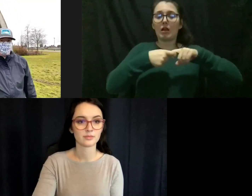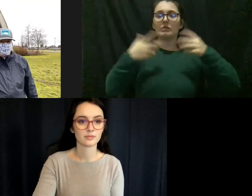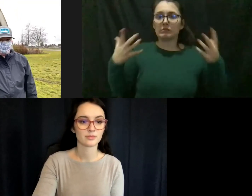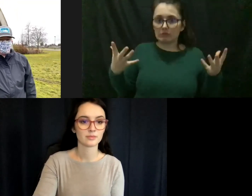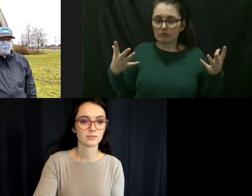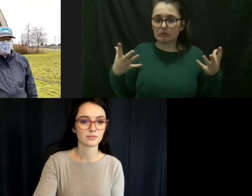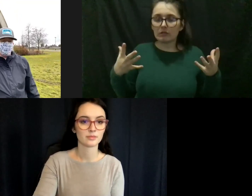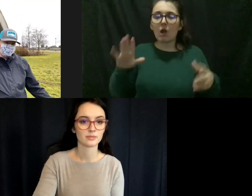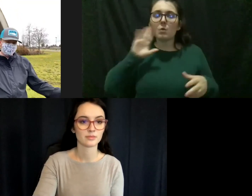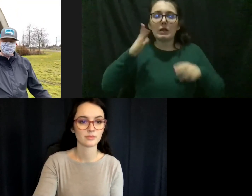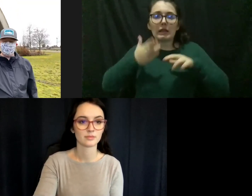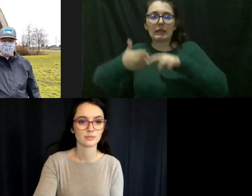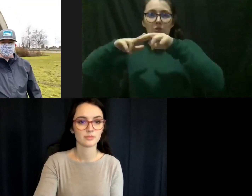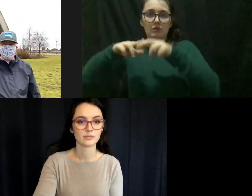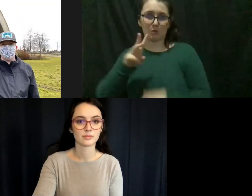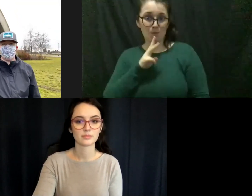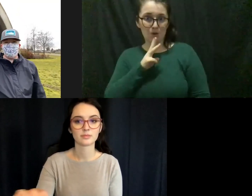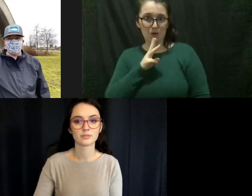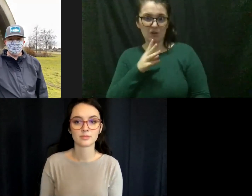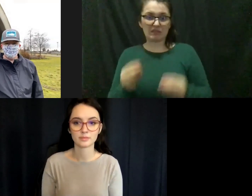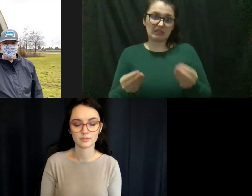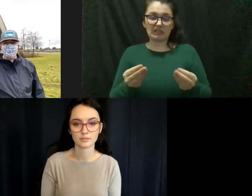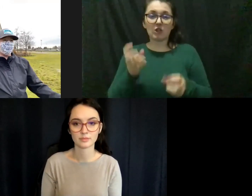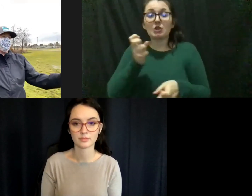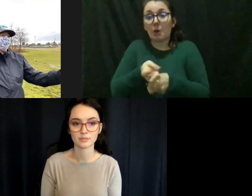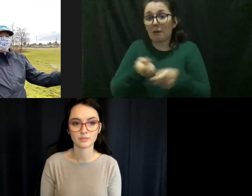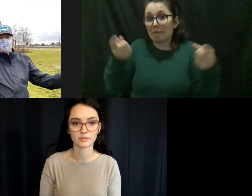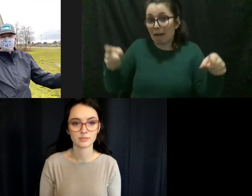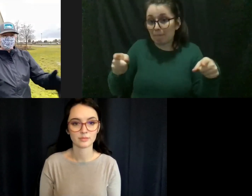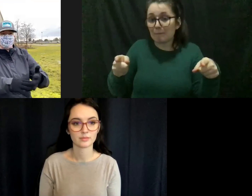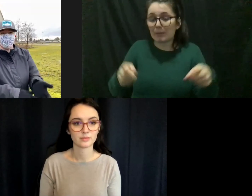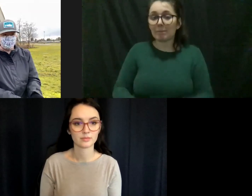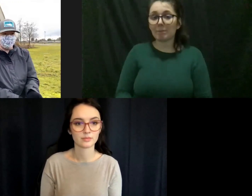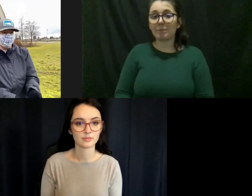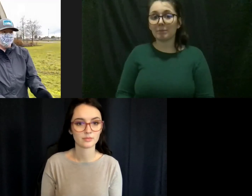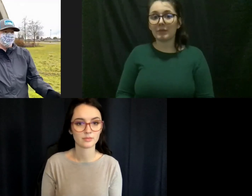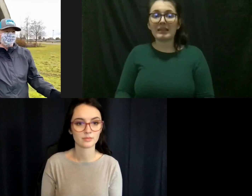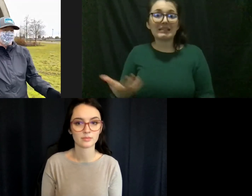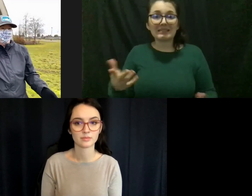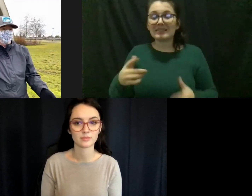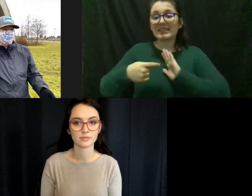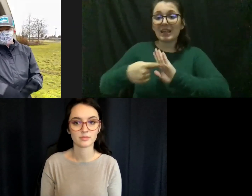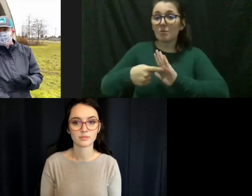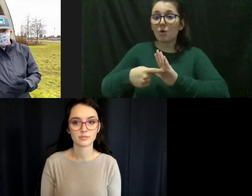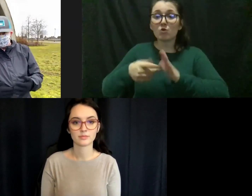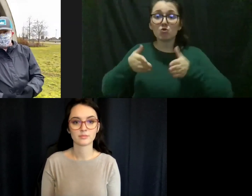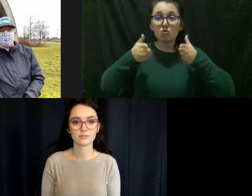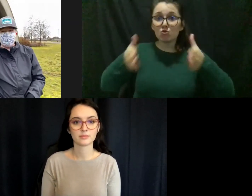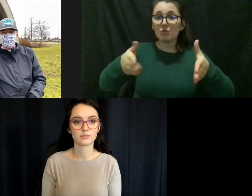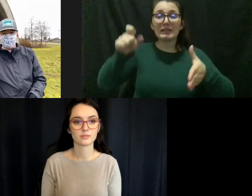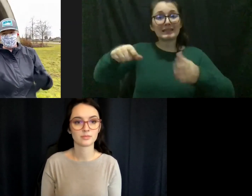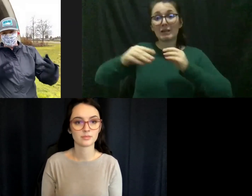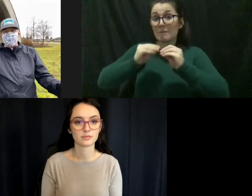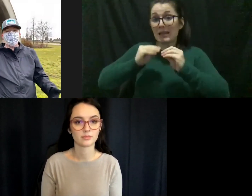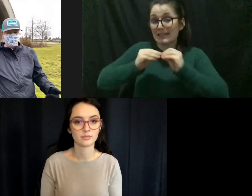25 to 30 billion gallons of water a year in a given day. And we didn't look to see what the amount